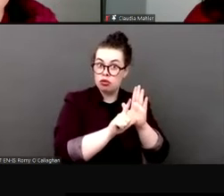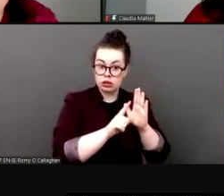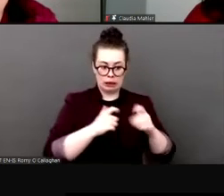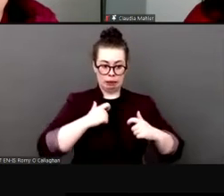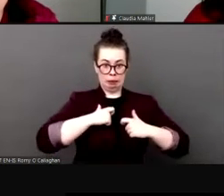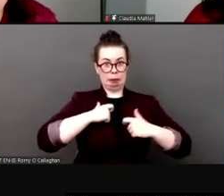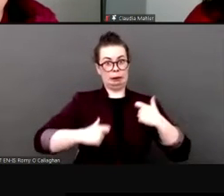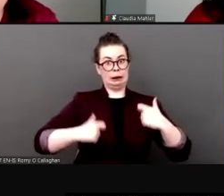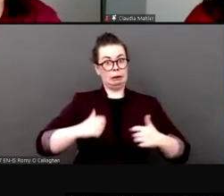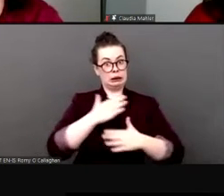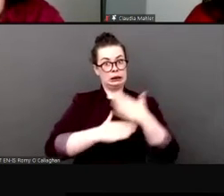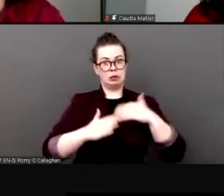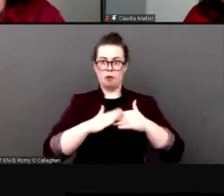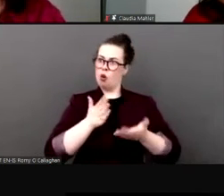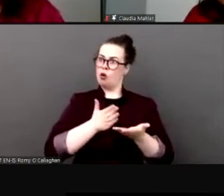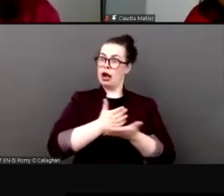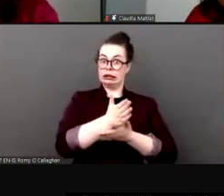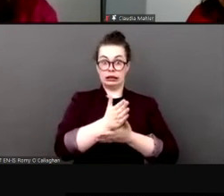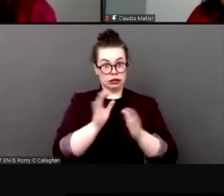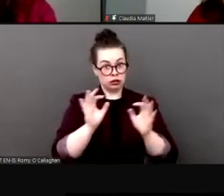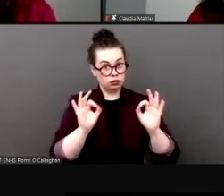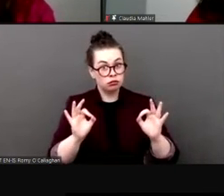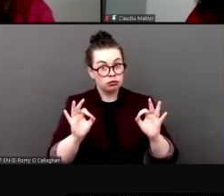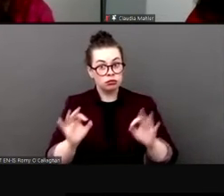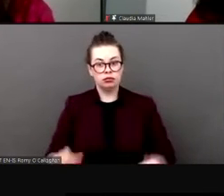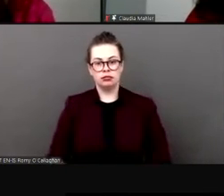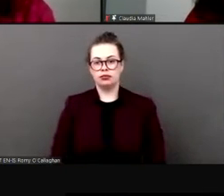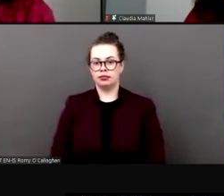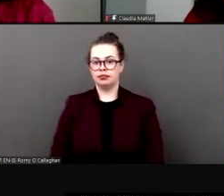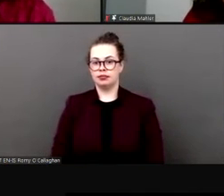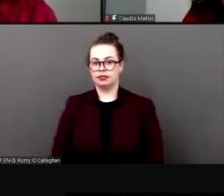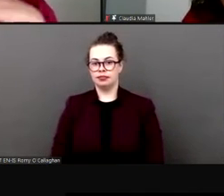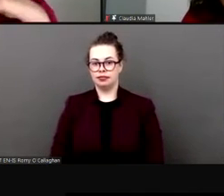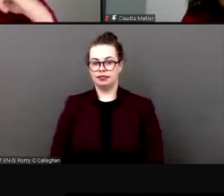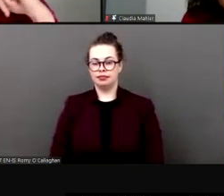Thank you very much, Nina. And like Claudia, I'd like to thank